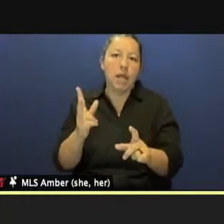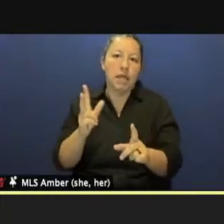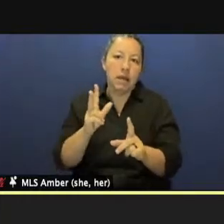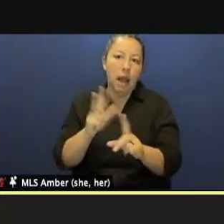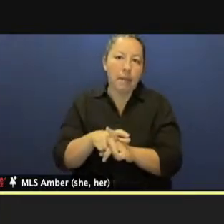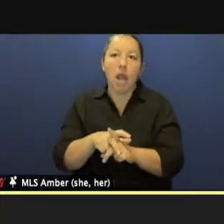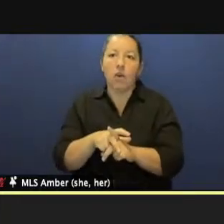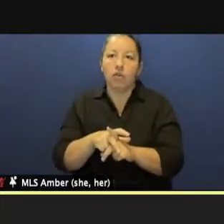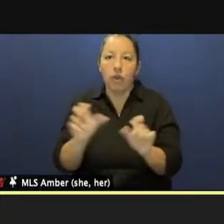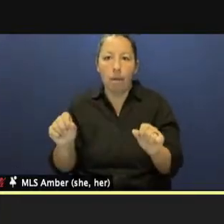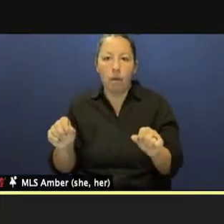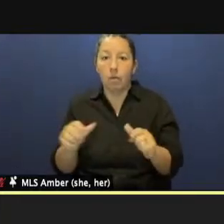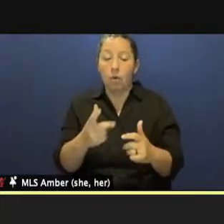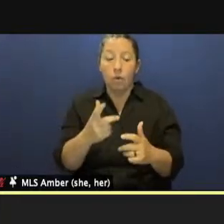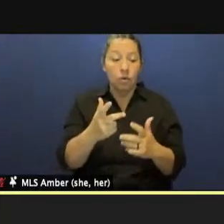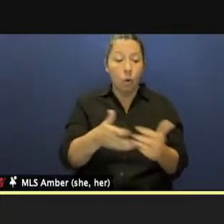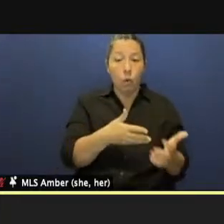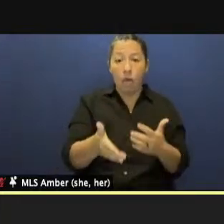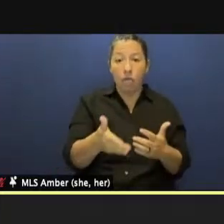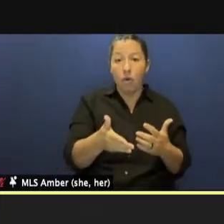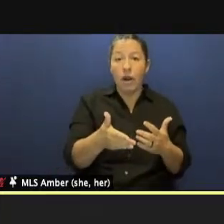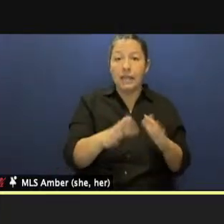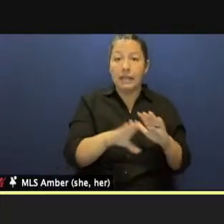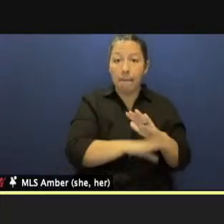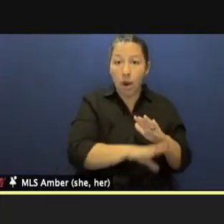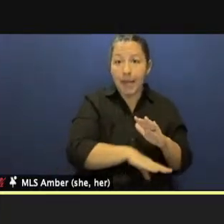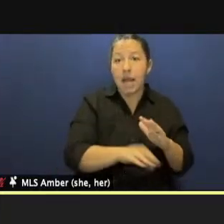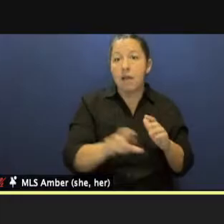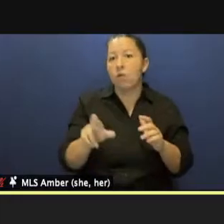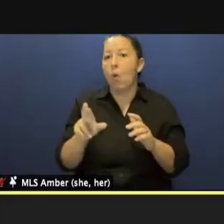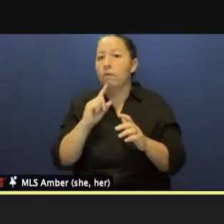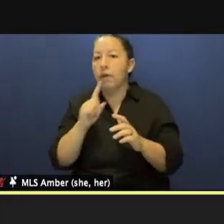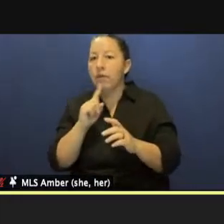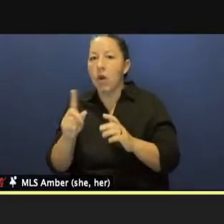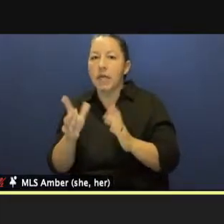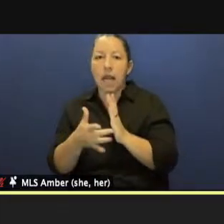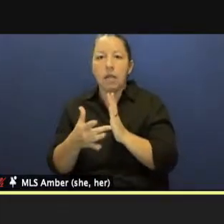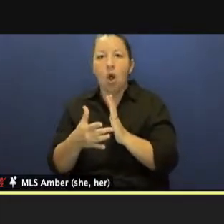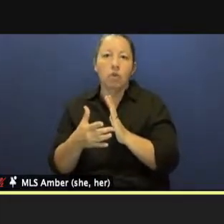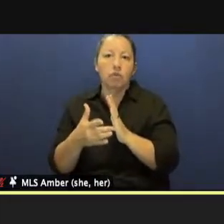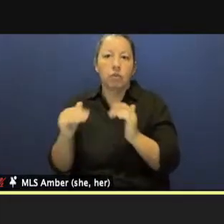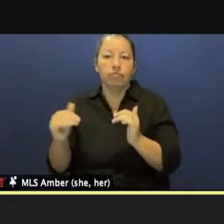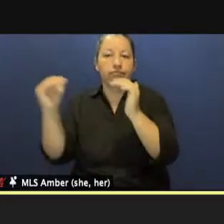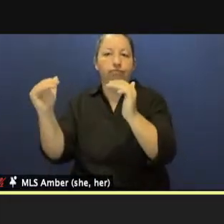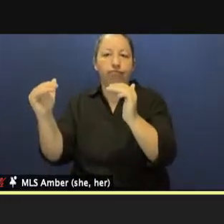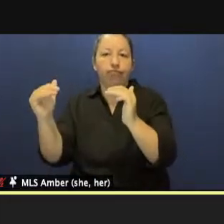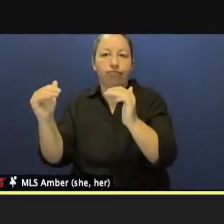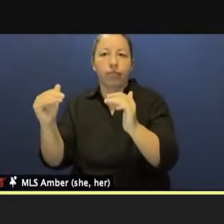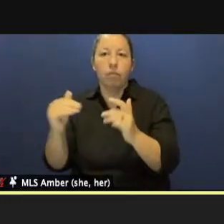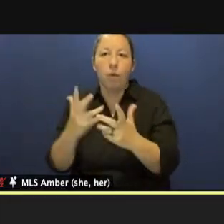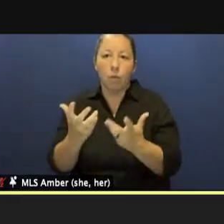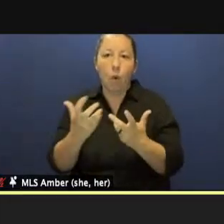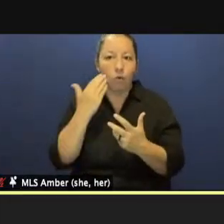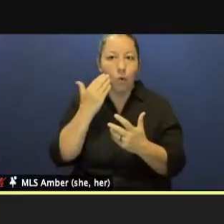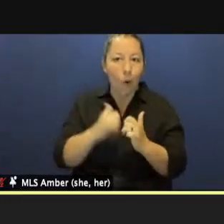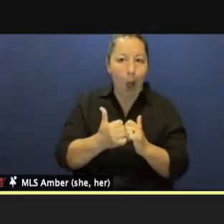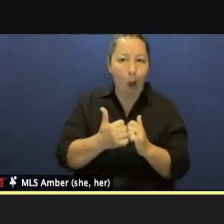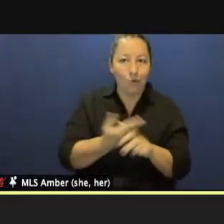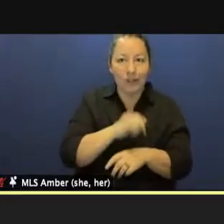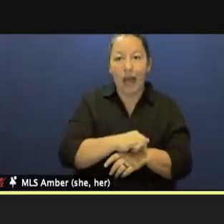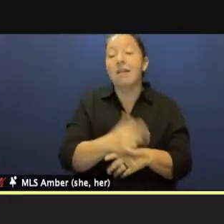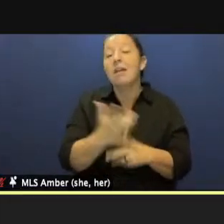more primitive, so that we have a very good familiarity when we actually find ourselves on the mission. Just thought I'd give a nod to